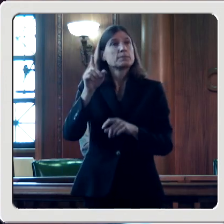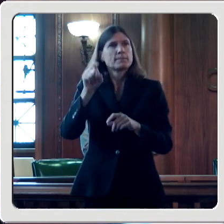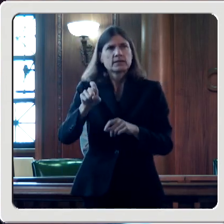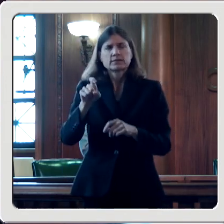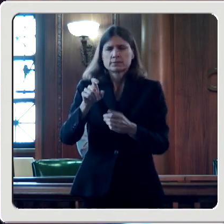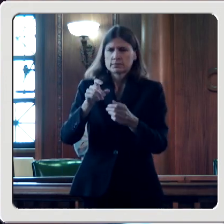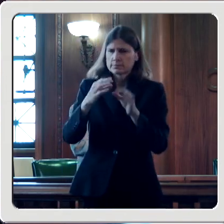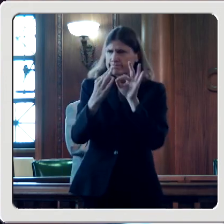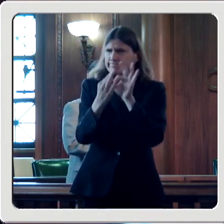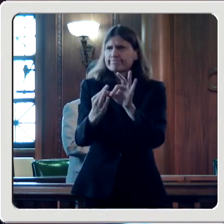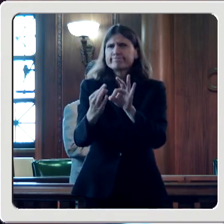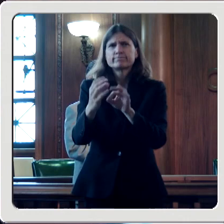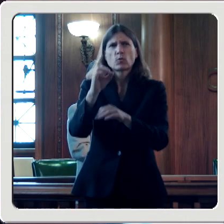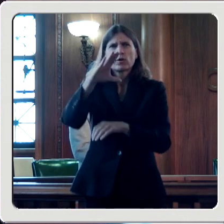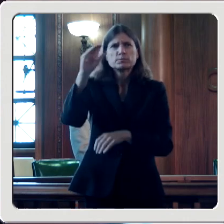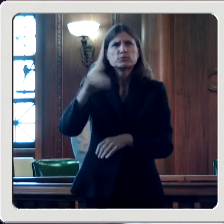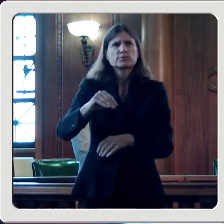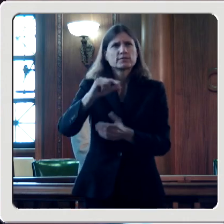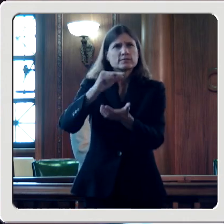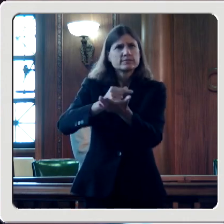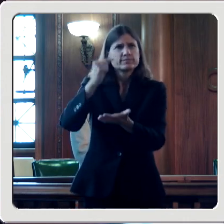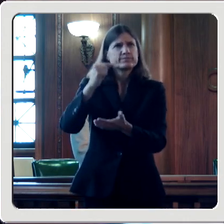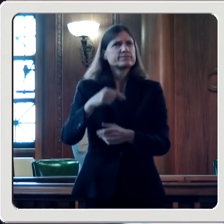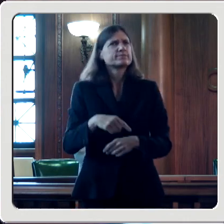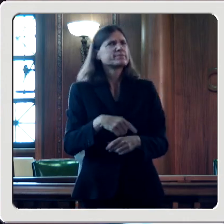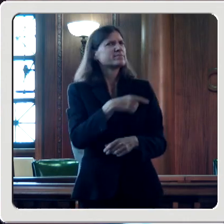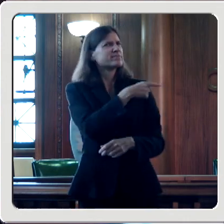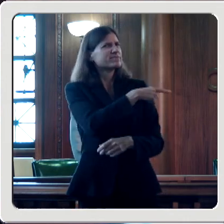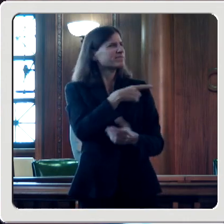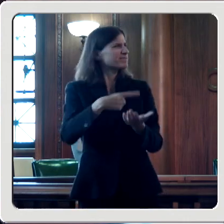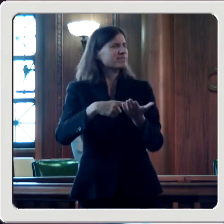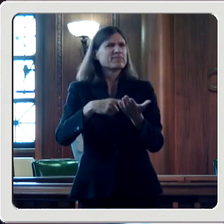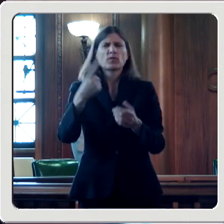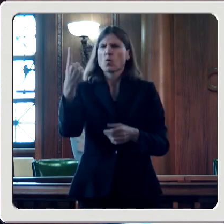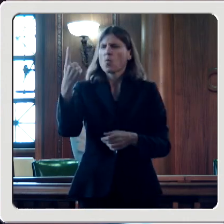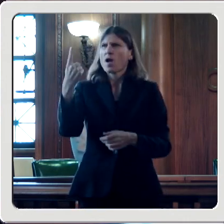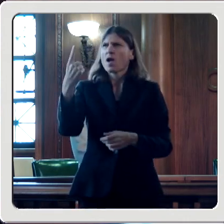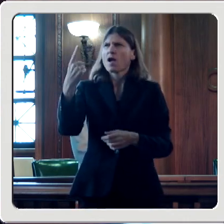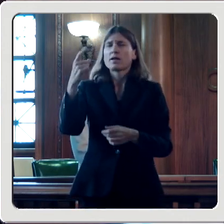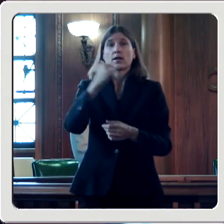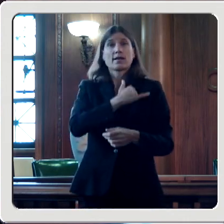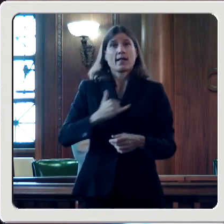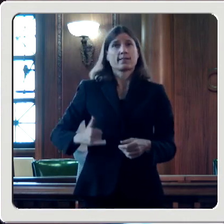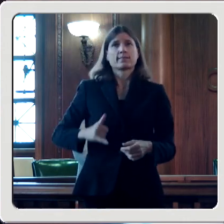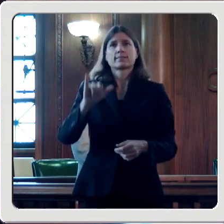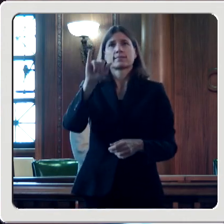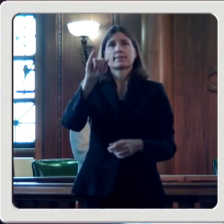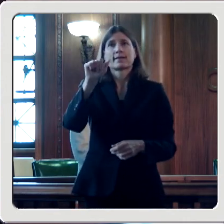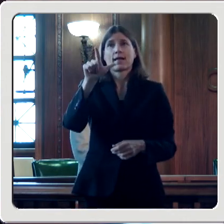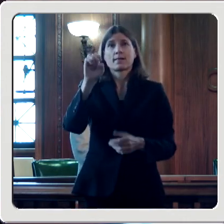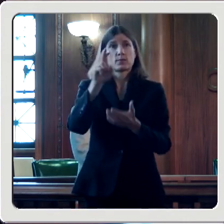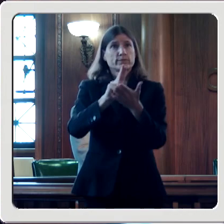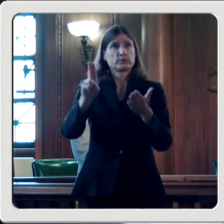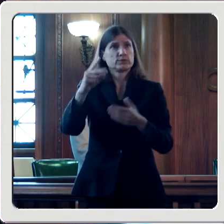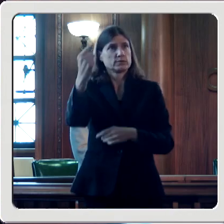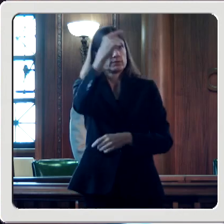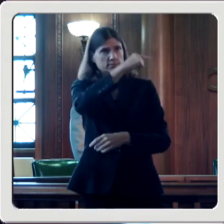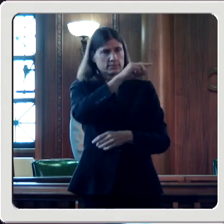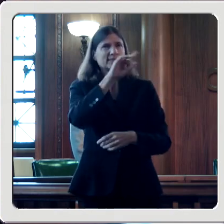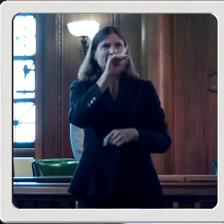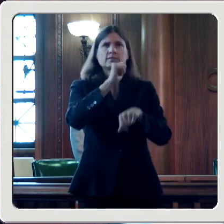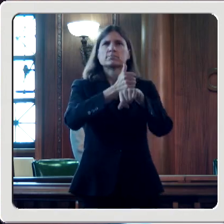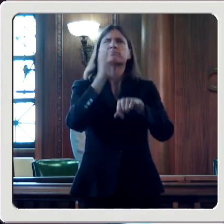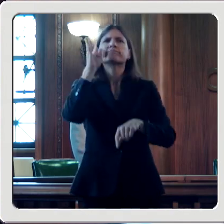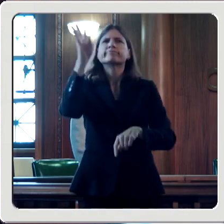spit test that was, that's been tried in a couple of places. They showed an equivalency between the spit versus